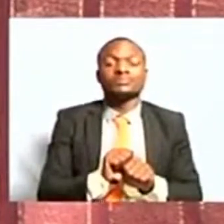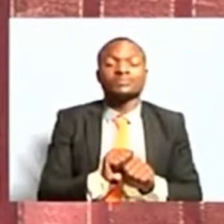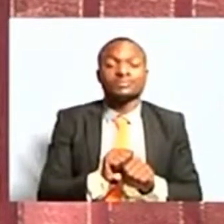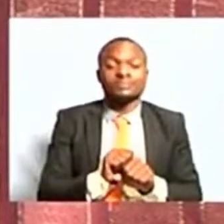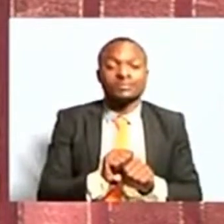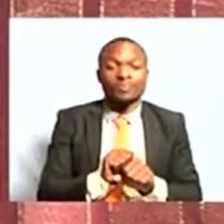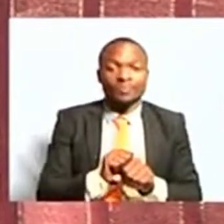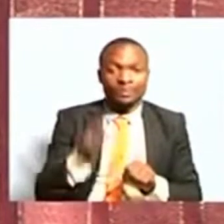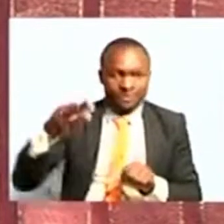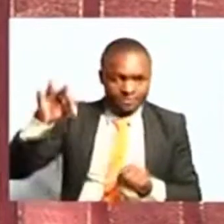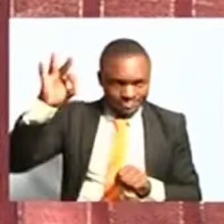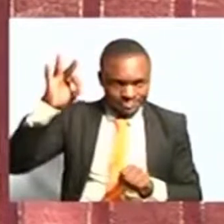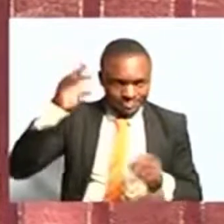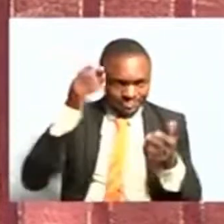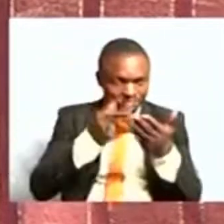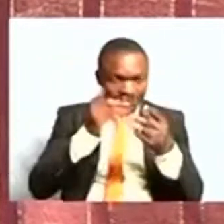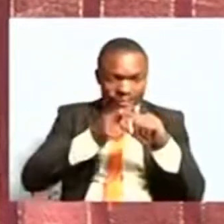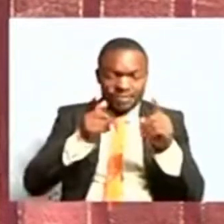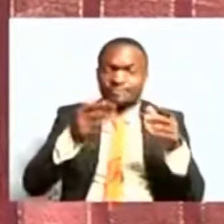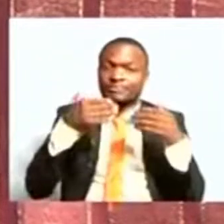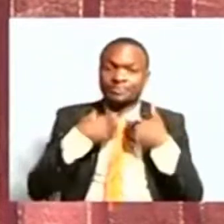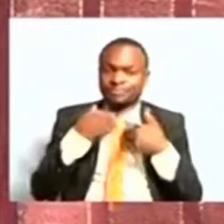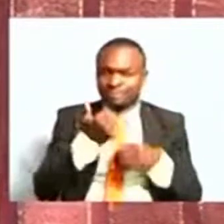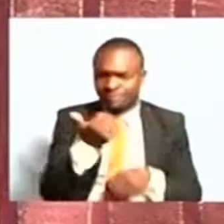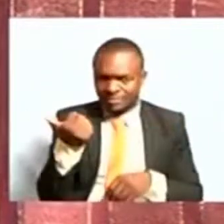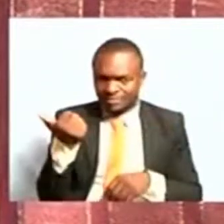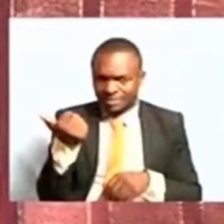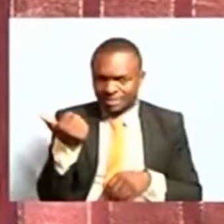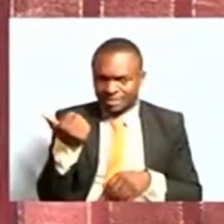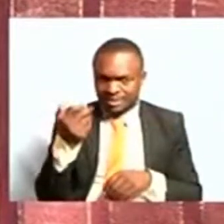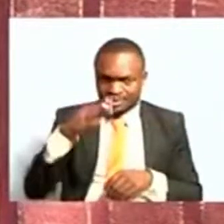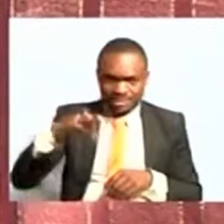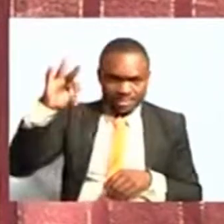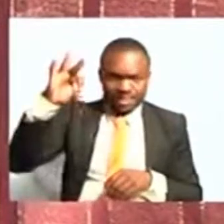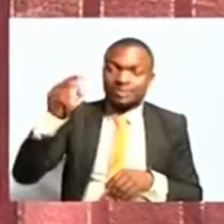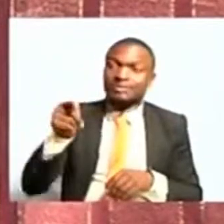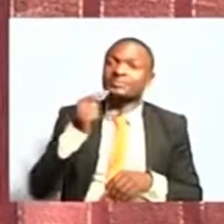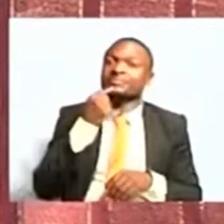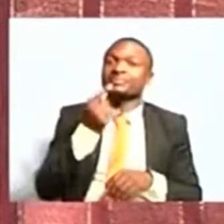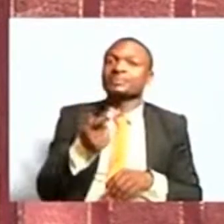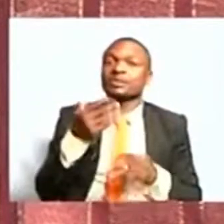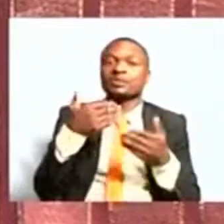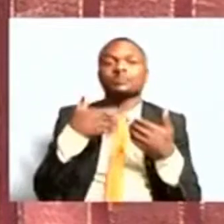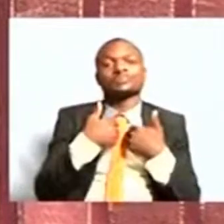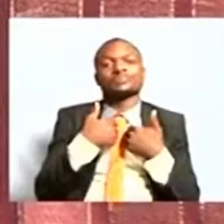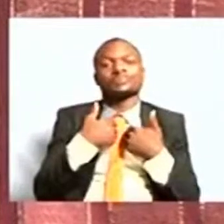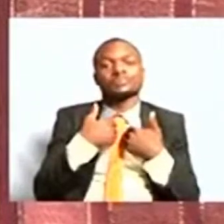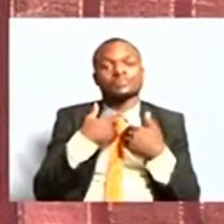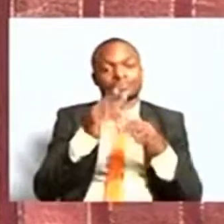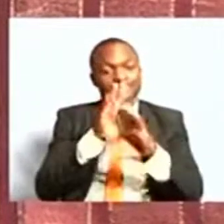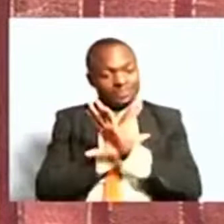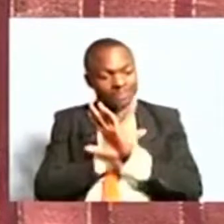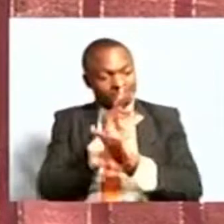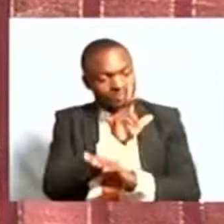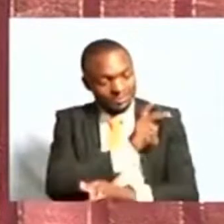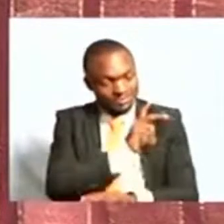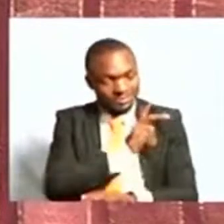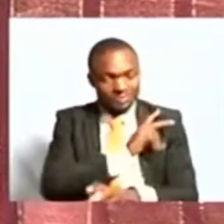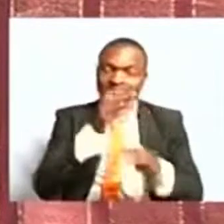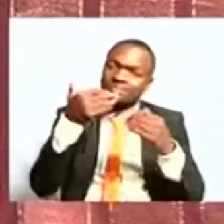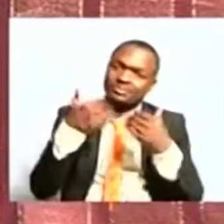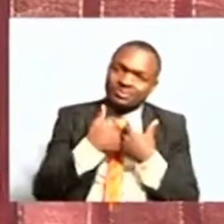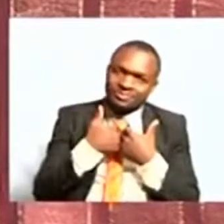stakeholders for this one, but we have also the other stakeholders I mentioned. We have the Zambia police, we